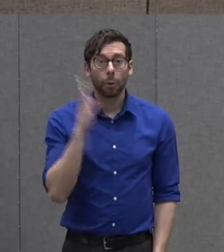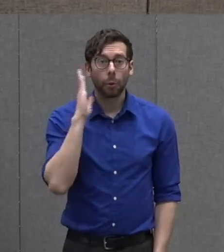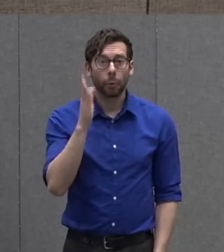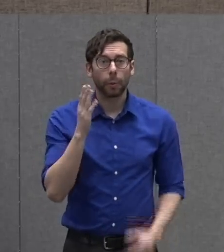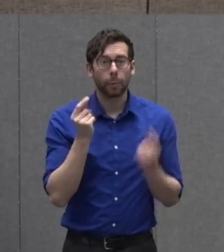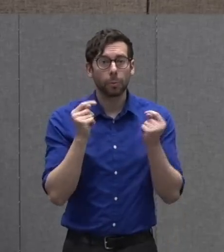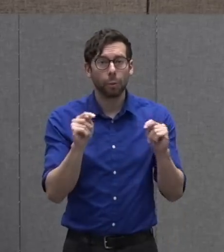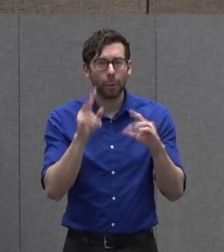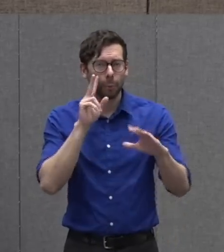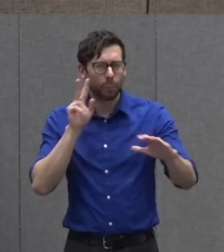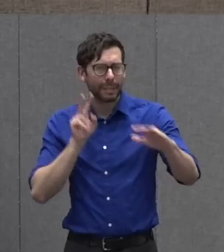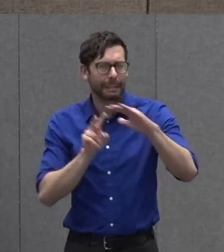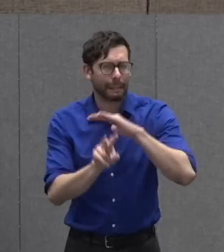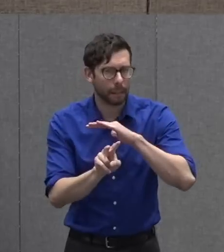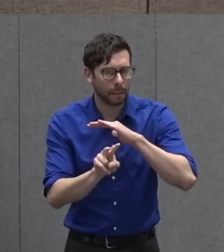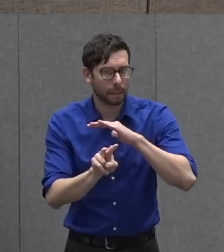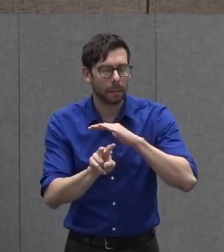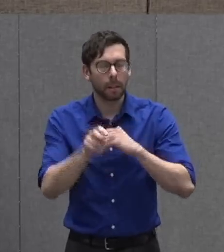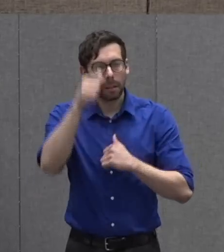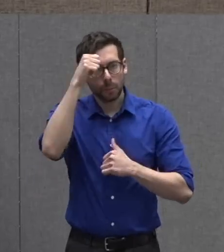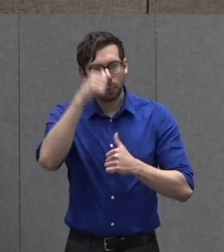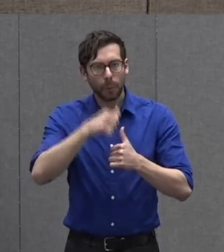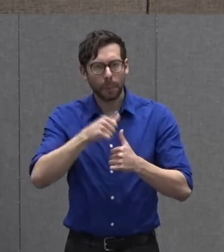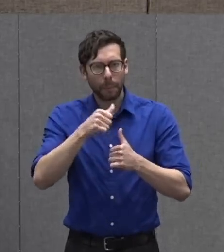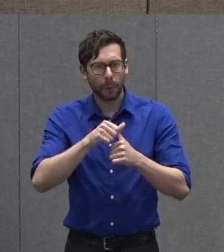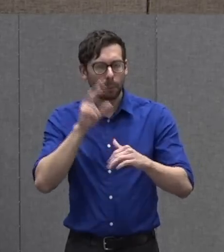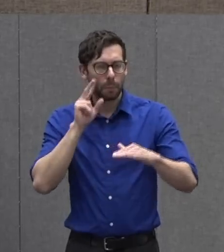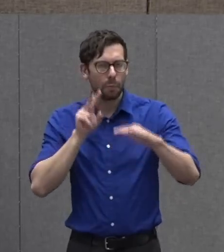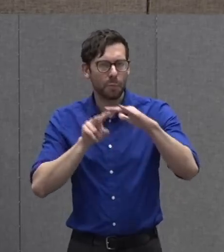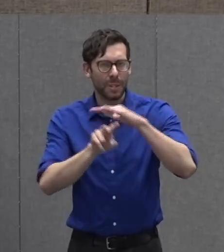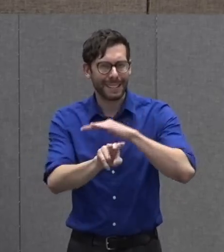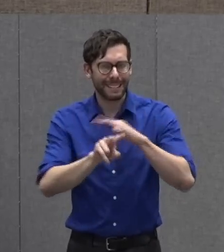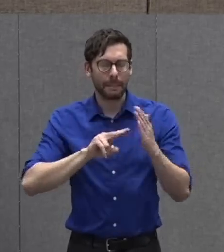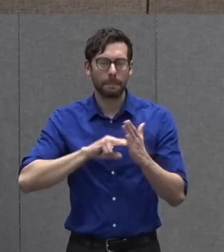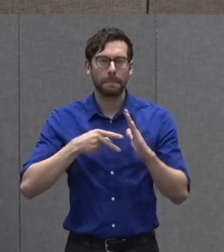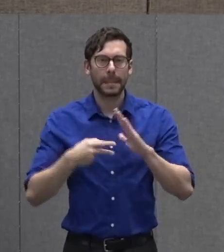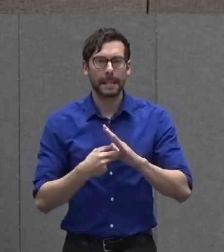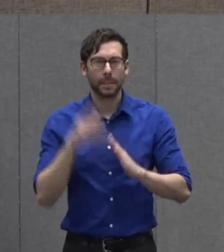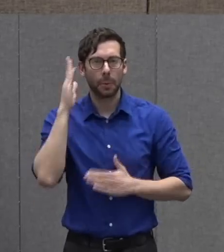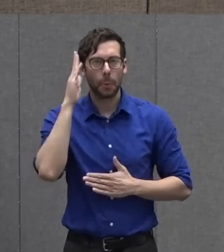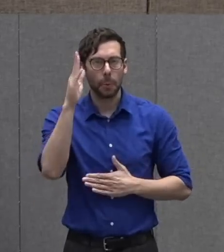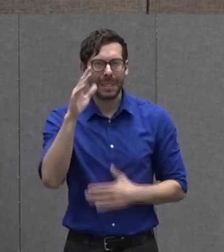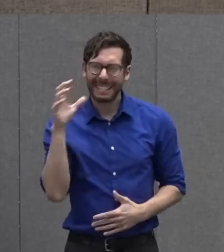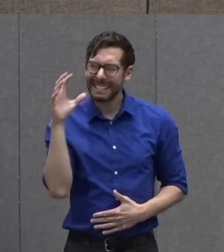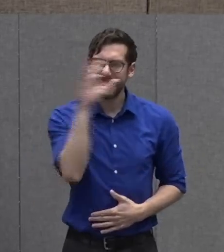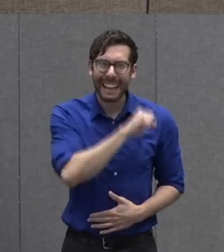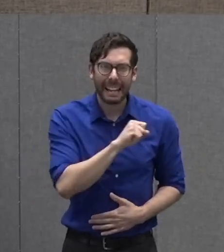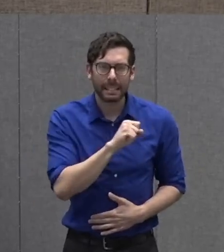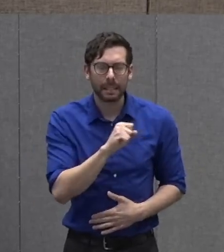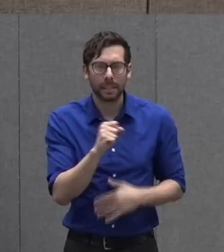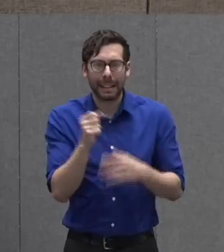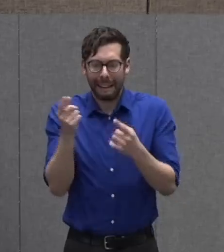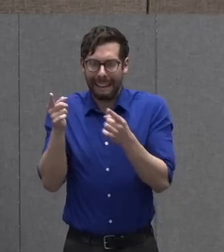we predict, we are saying what will happen before it happens.